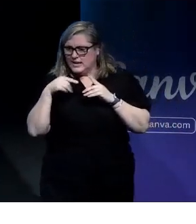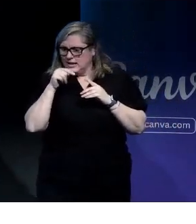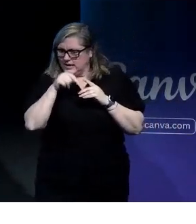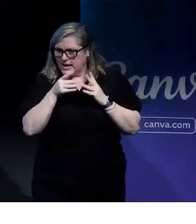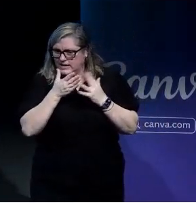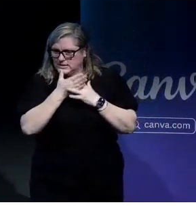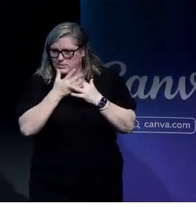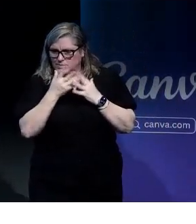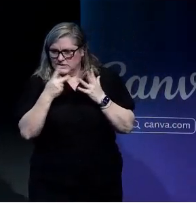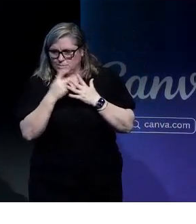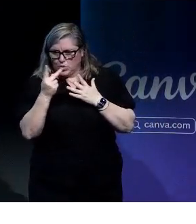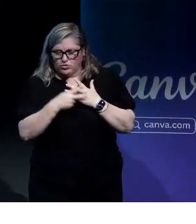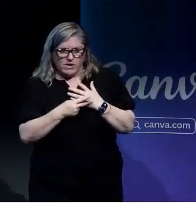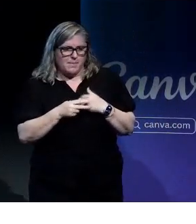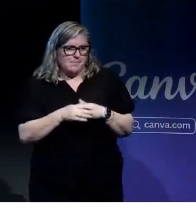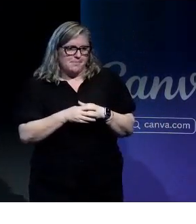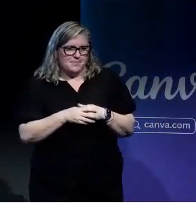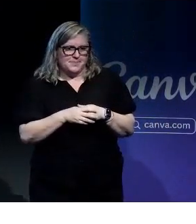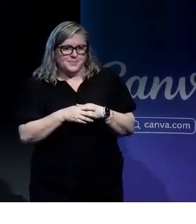program.